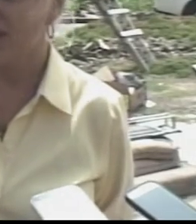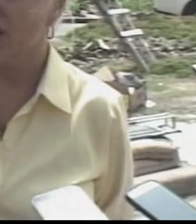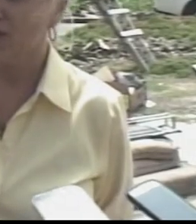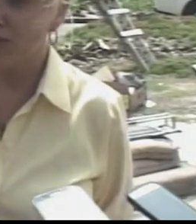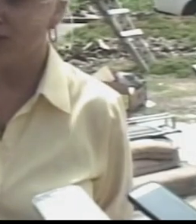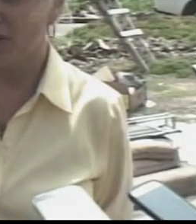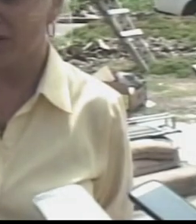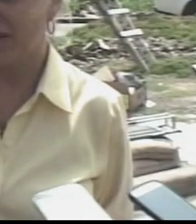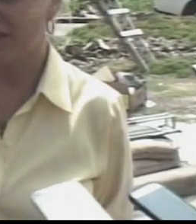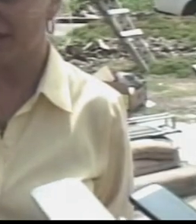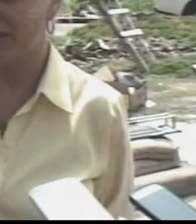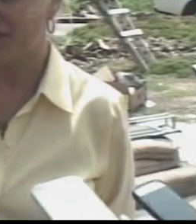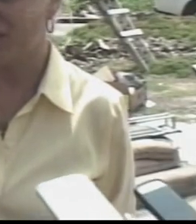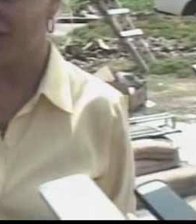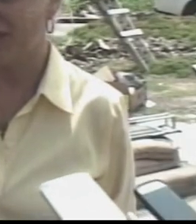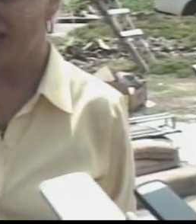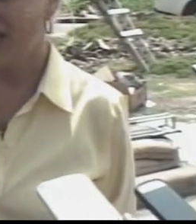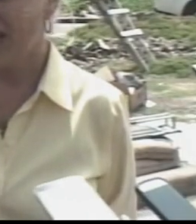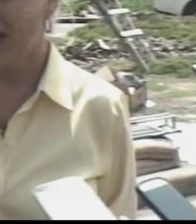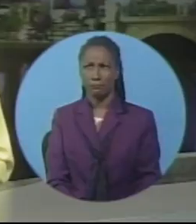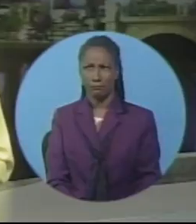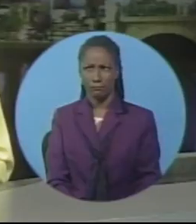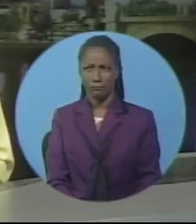evidence to the Royal Barbados Police Force.